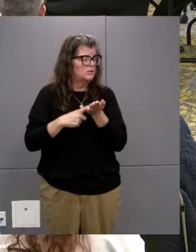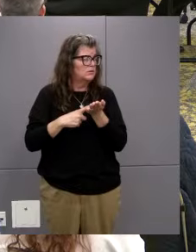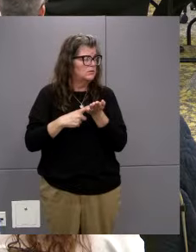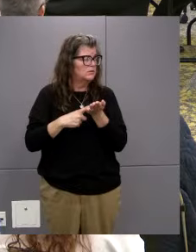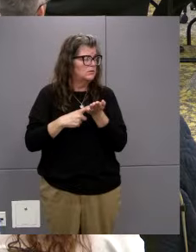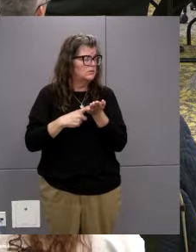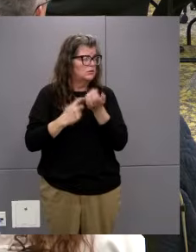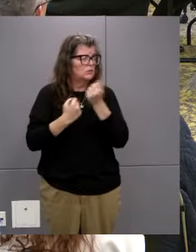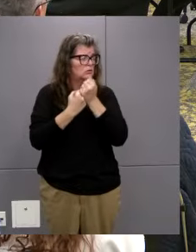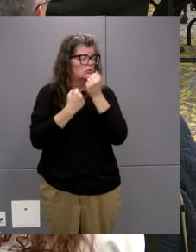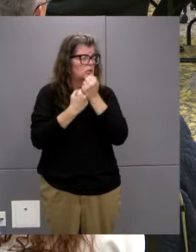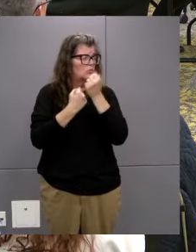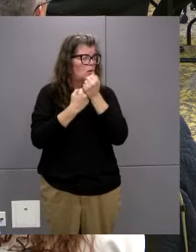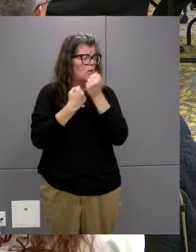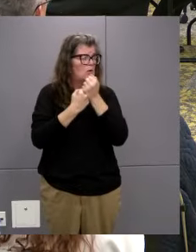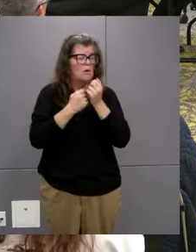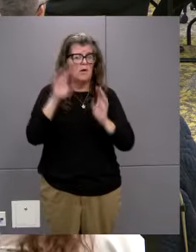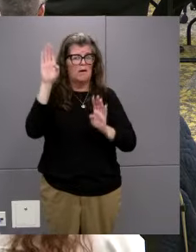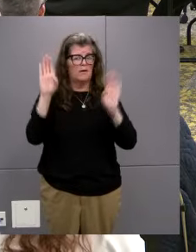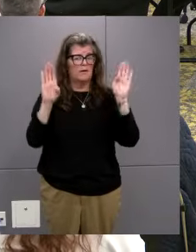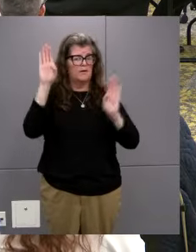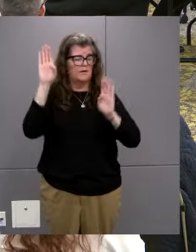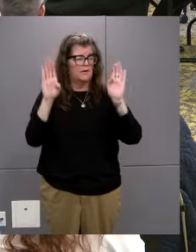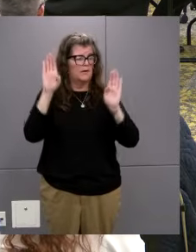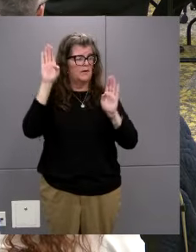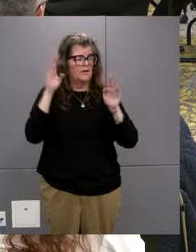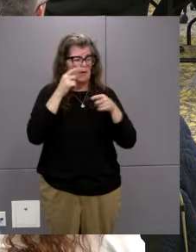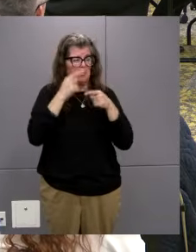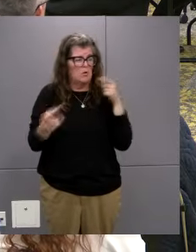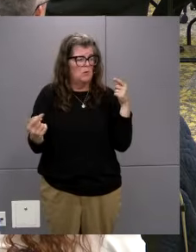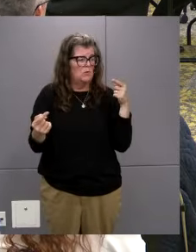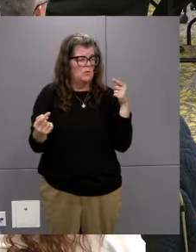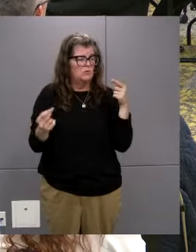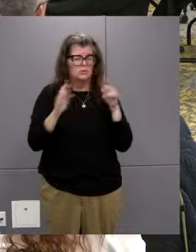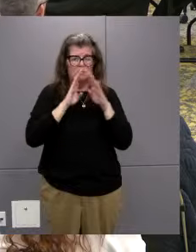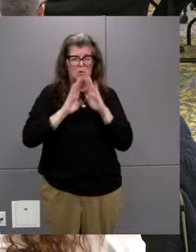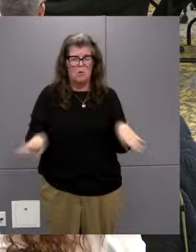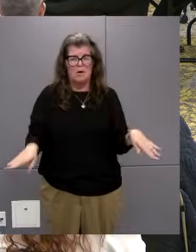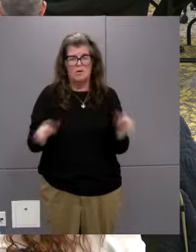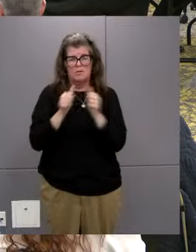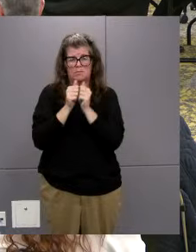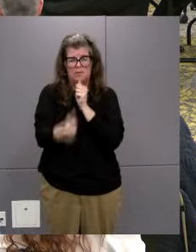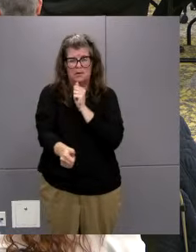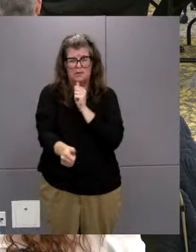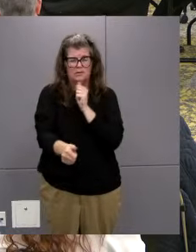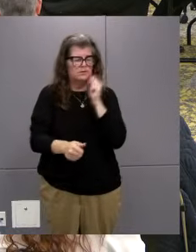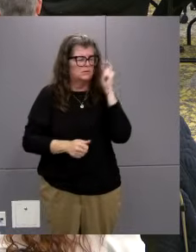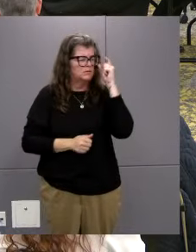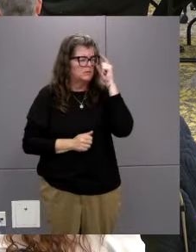All in favor, say aye. Aye. Opposed? Ayes have it.